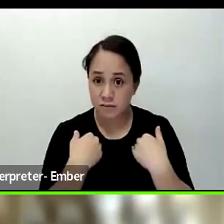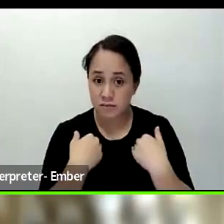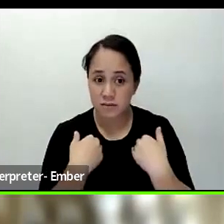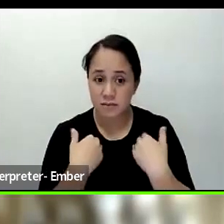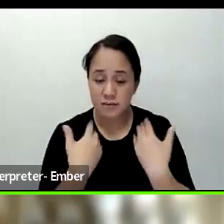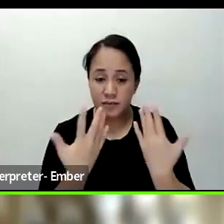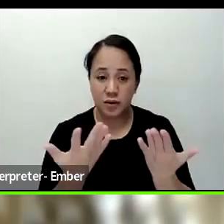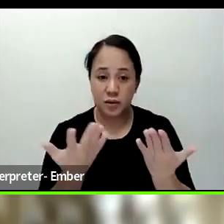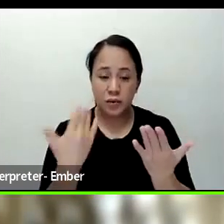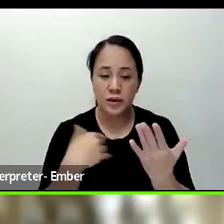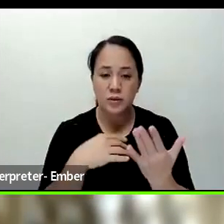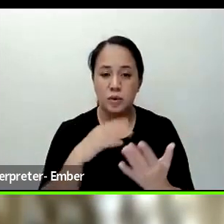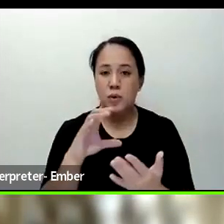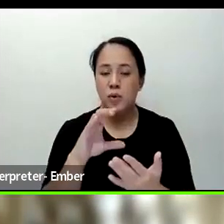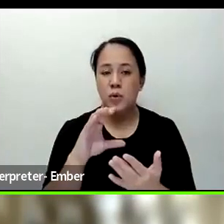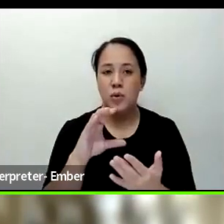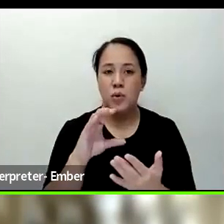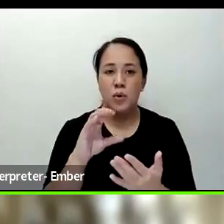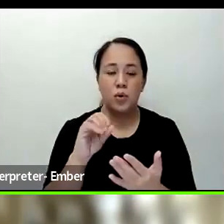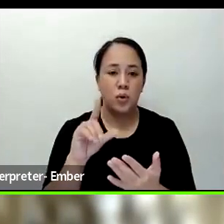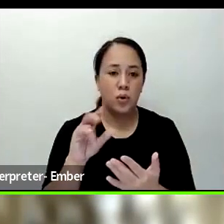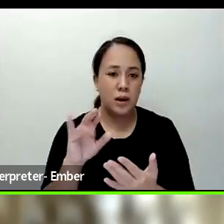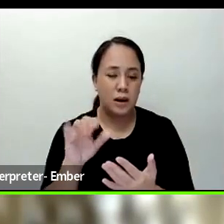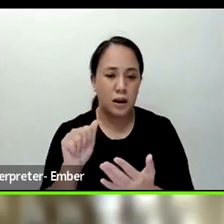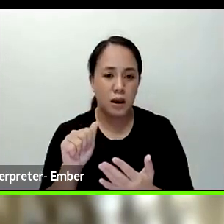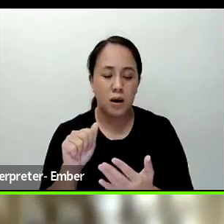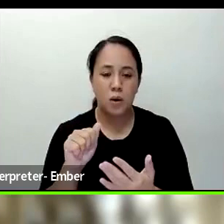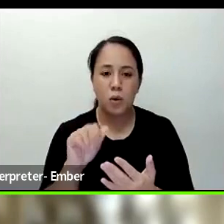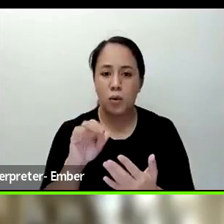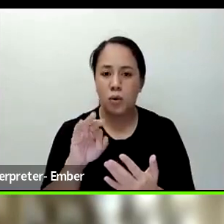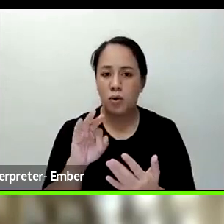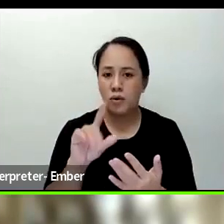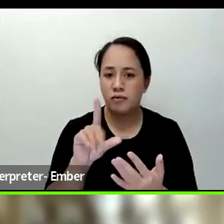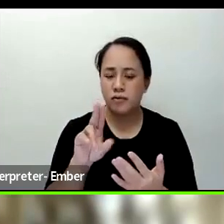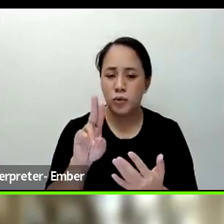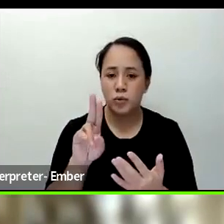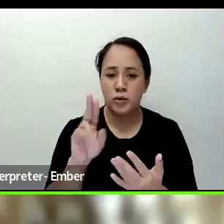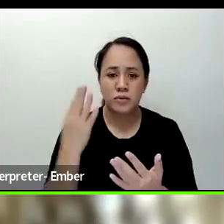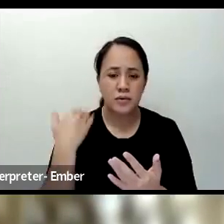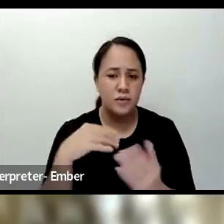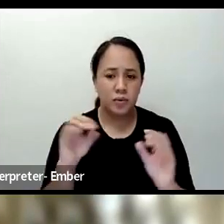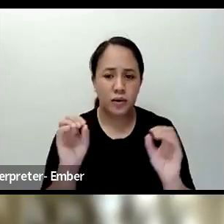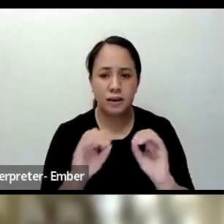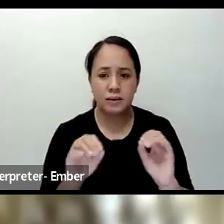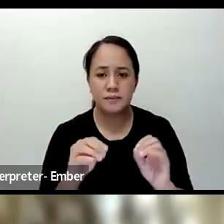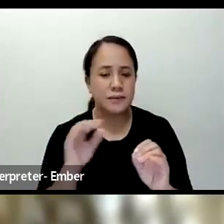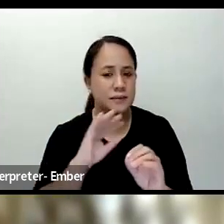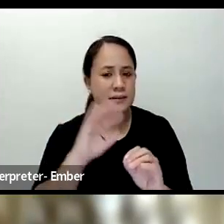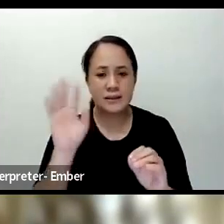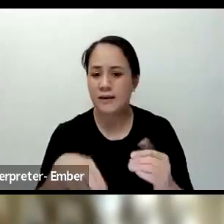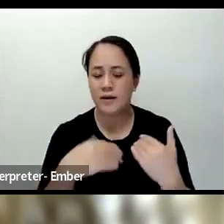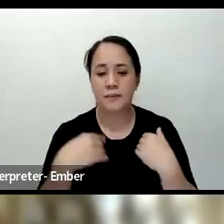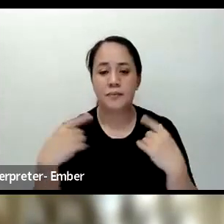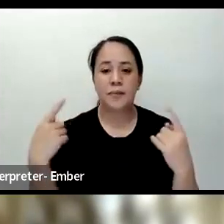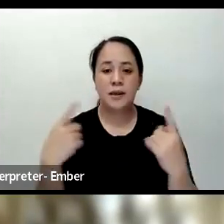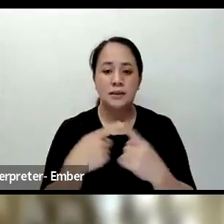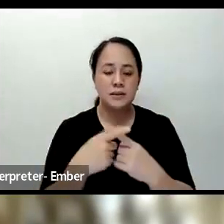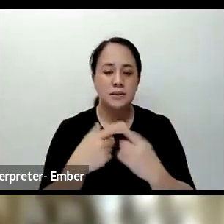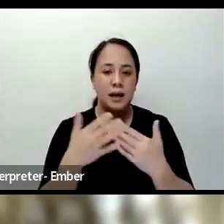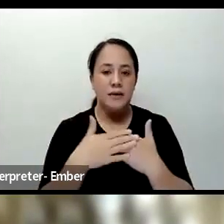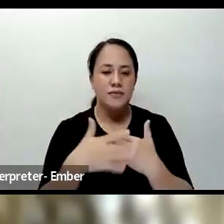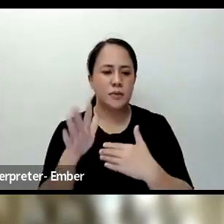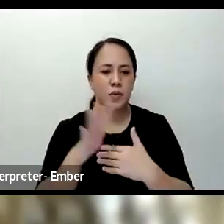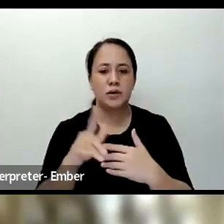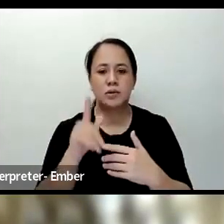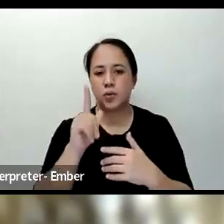to cholera or to flu, because we don't have that before, no? We don't have the vaccine. Yeah, they never had that no until after more than